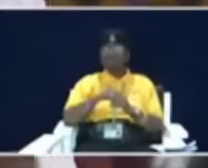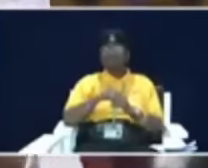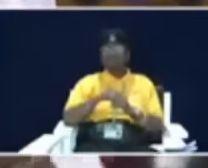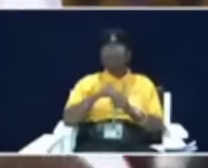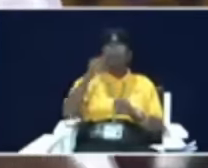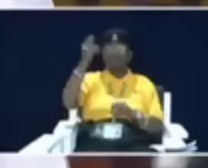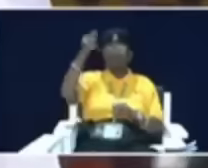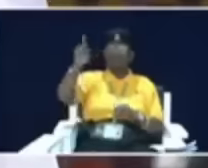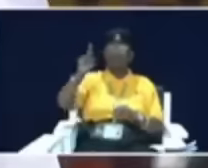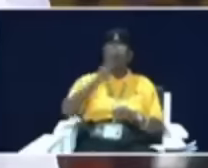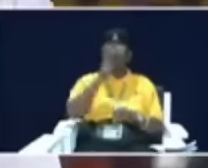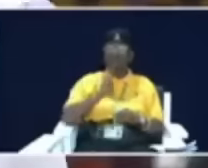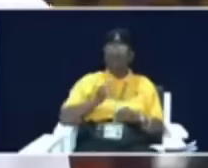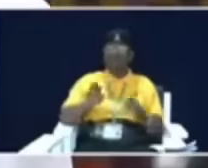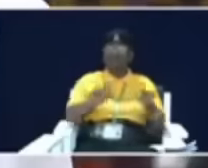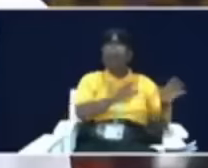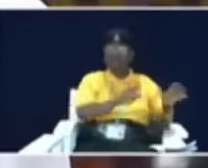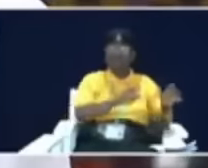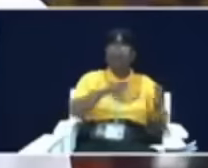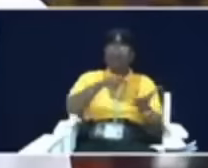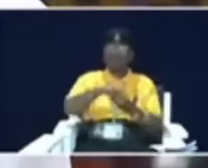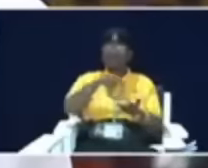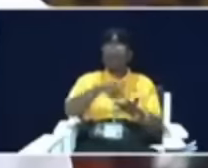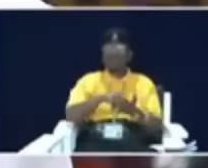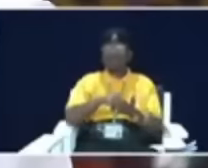The Red Sea represents